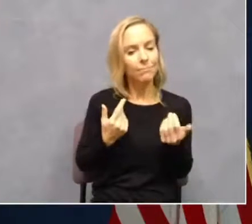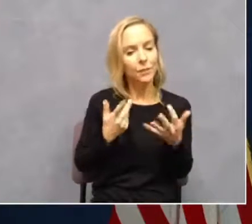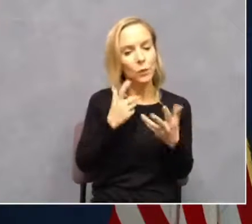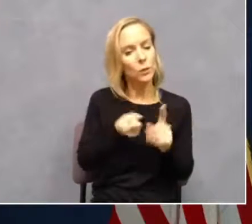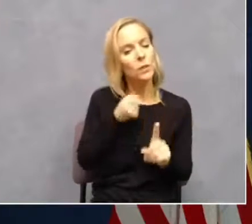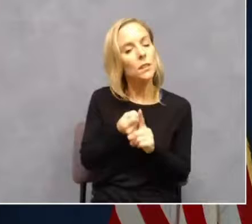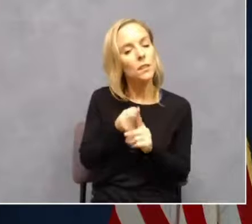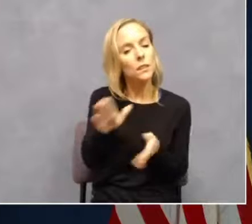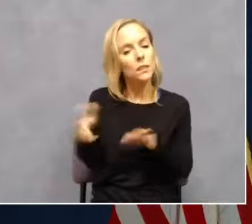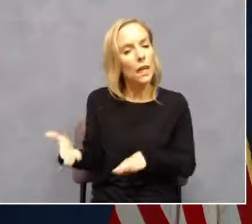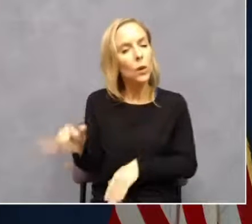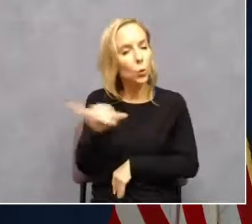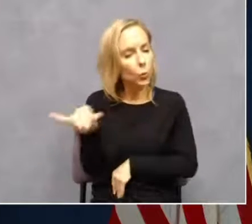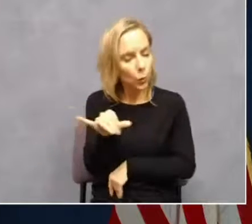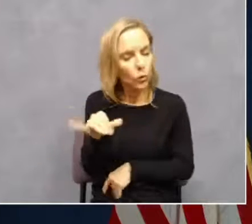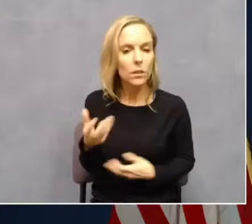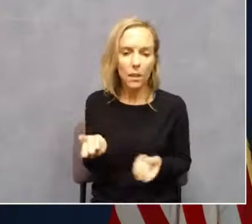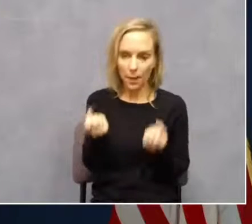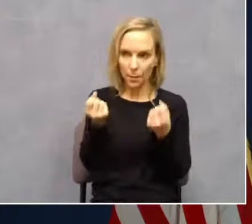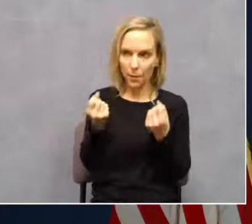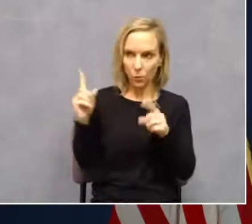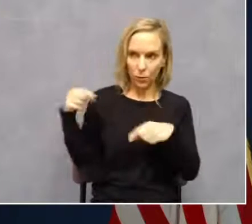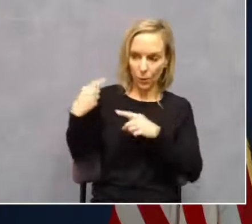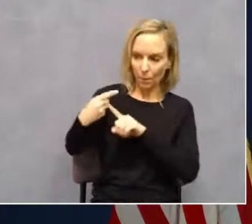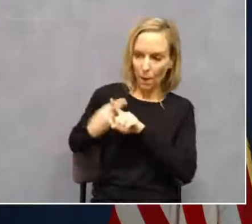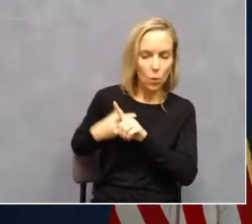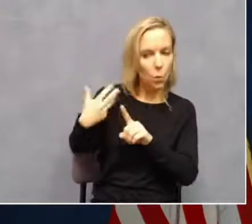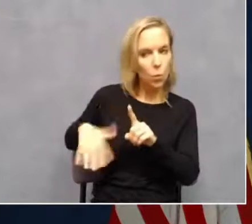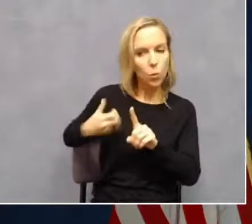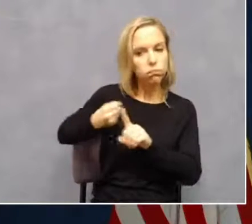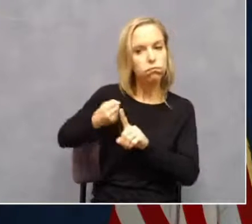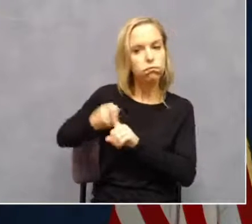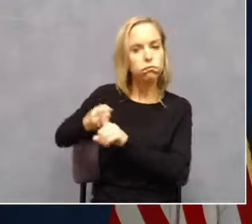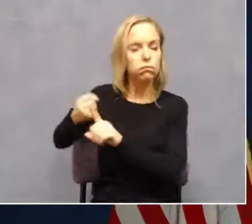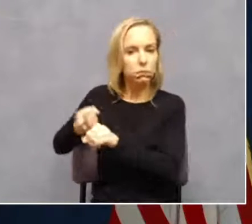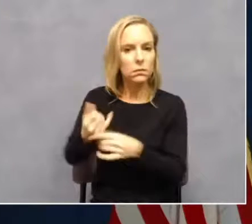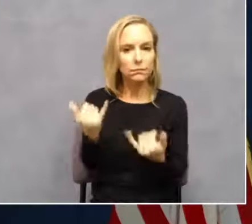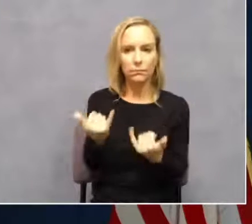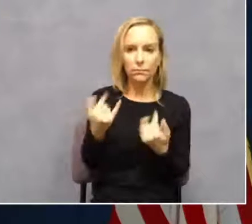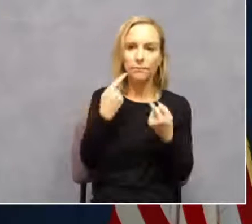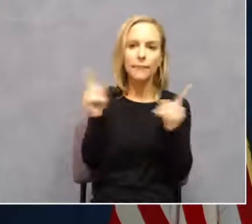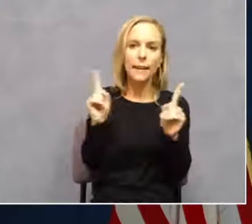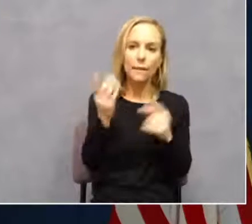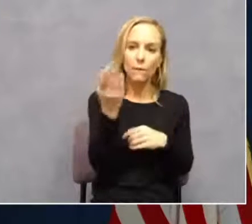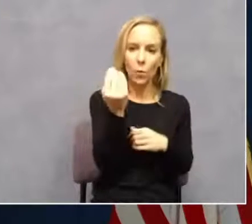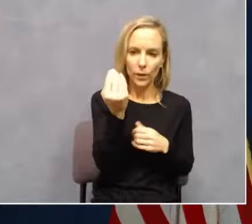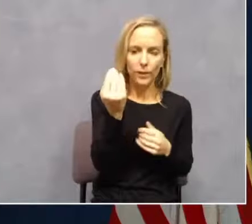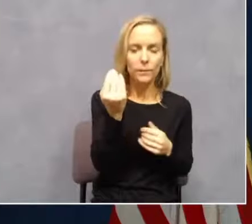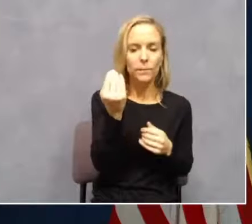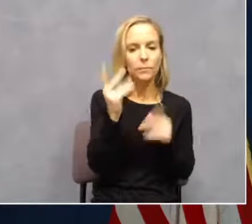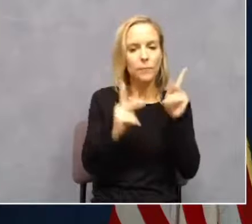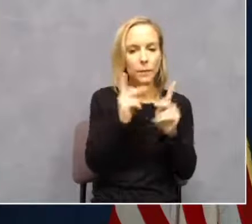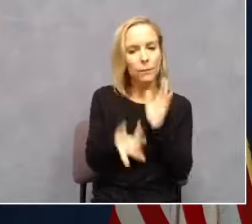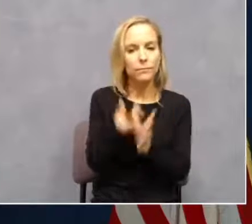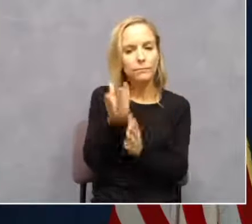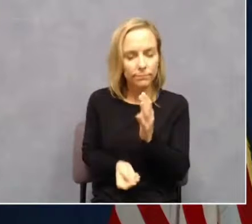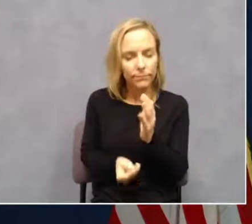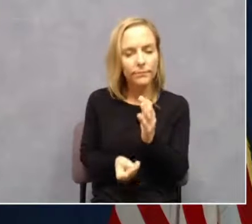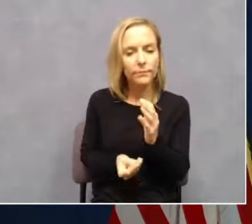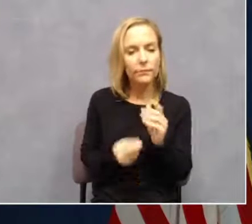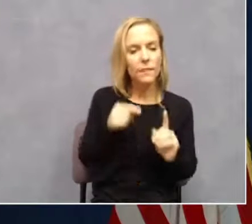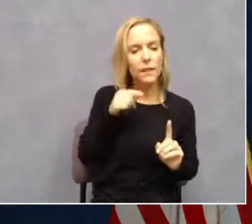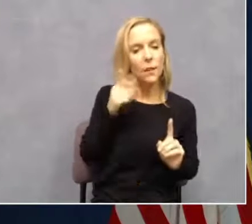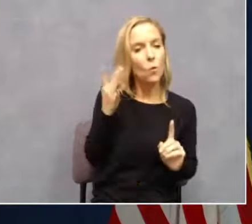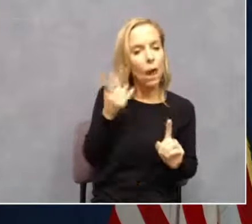over the last month or so. So today we're announcing 14 new deaths where COVID is a contributing